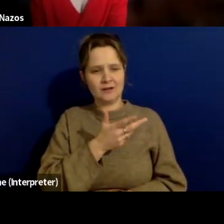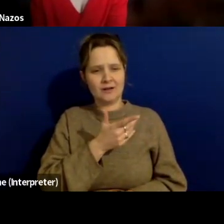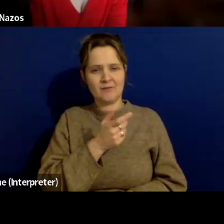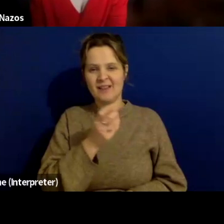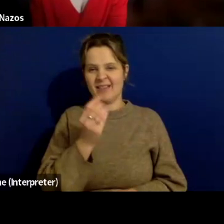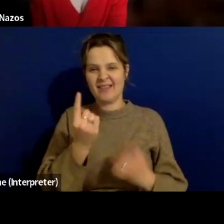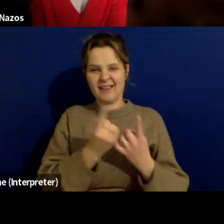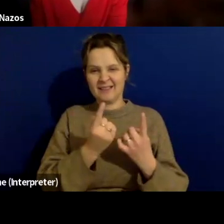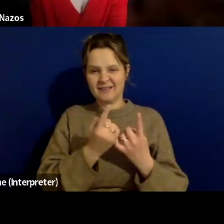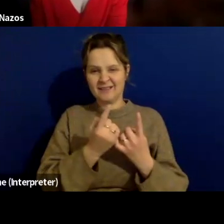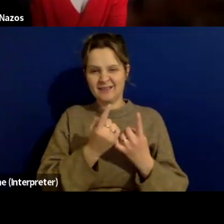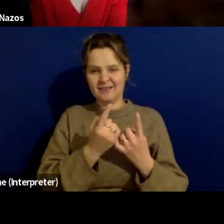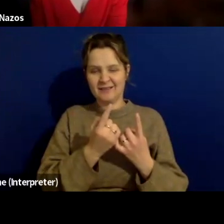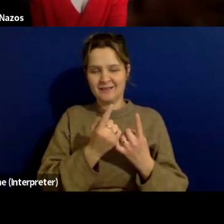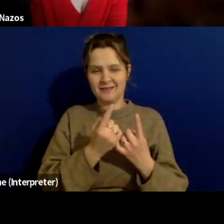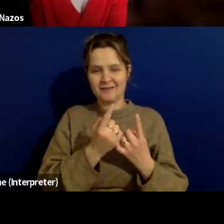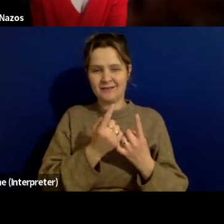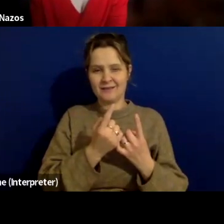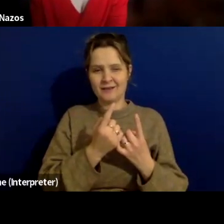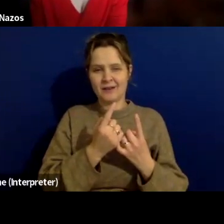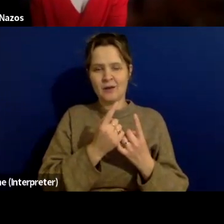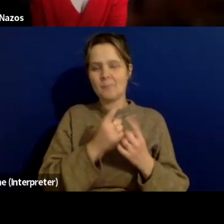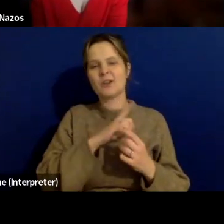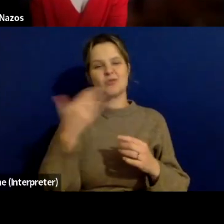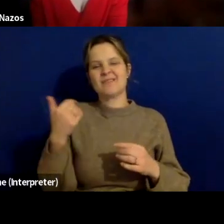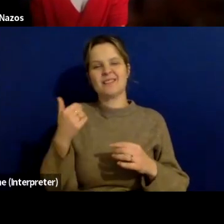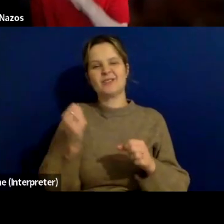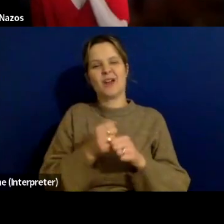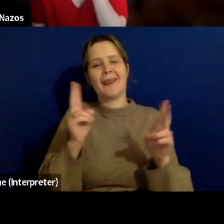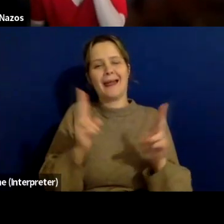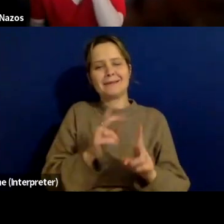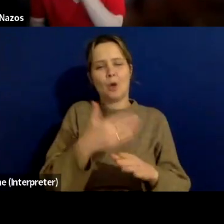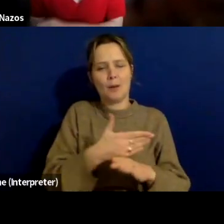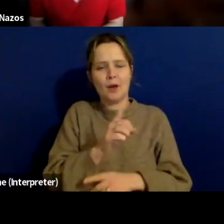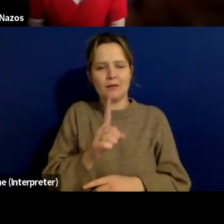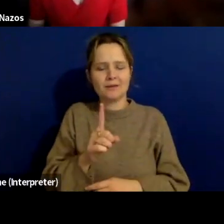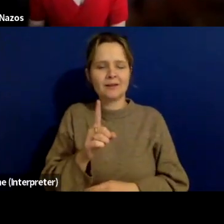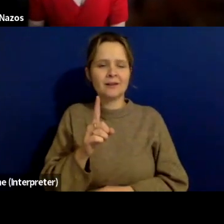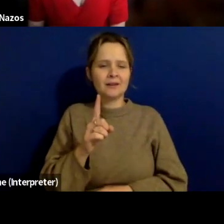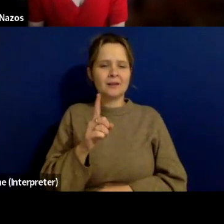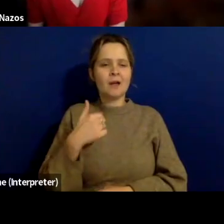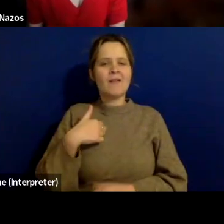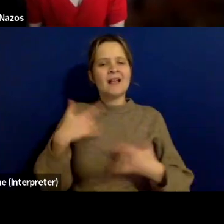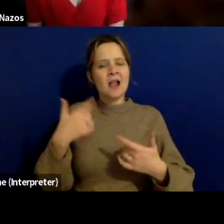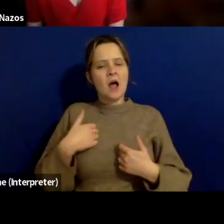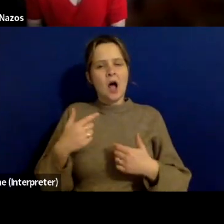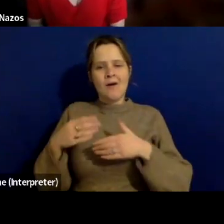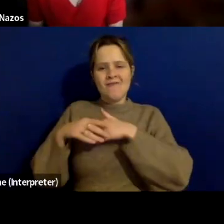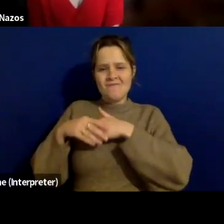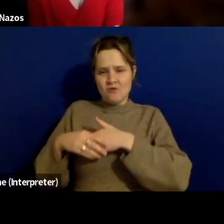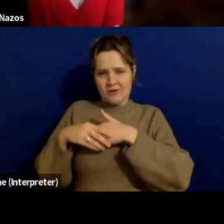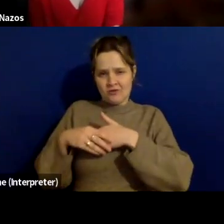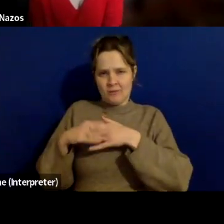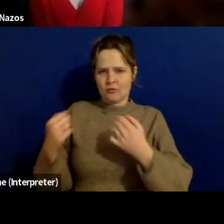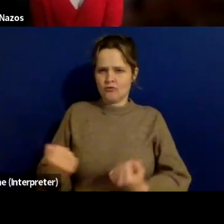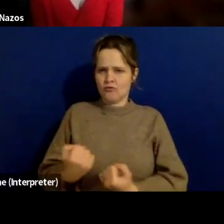done things, no? A small, very small period. I think our friendship becomes stronger